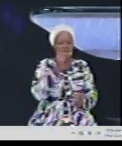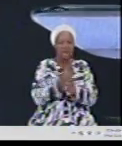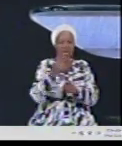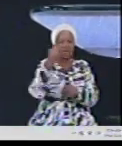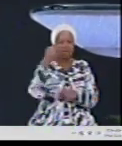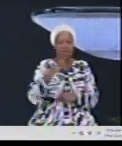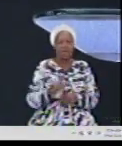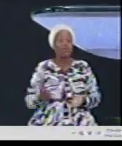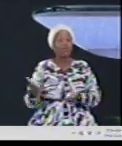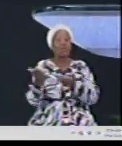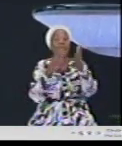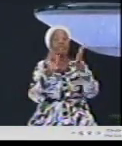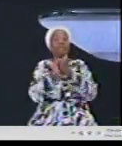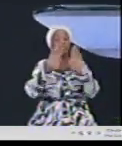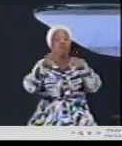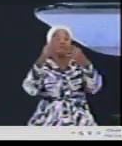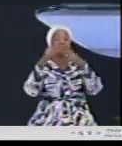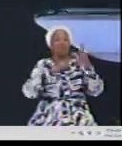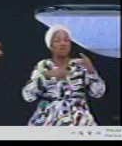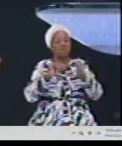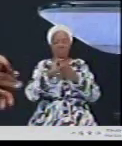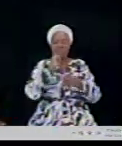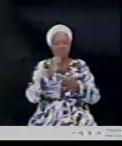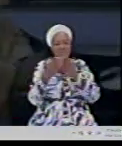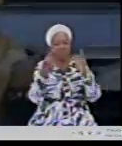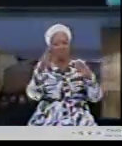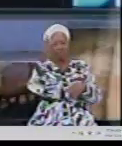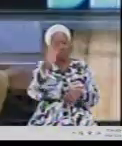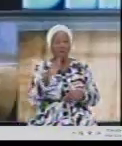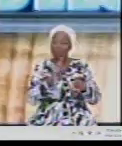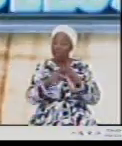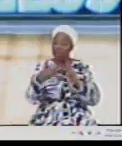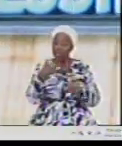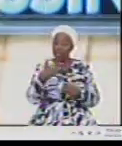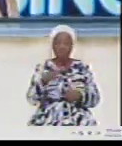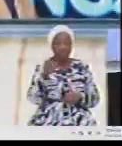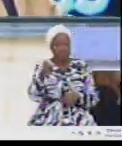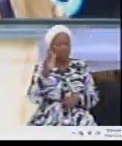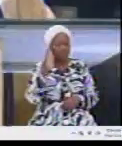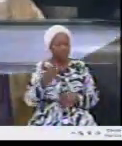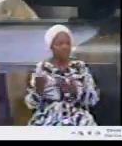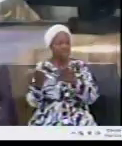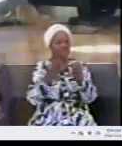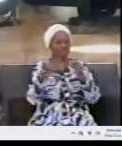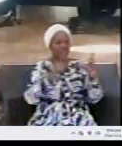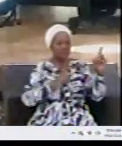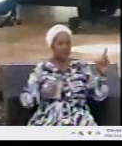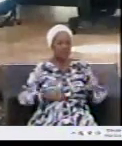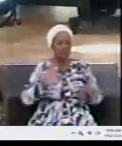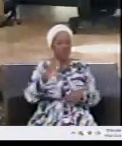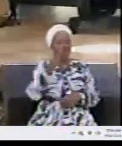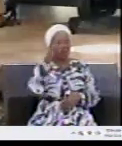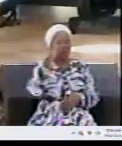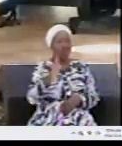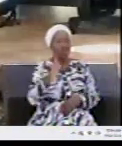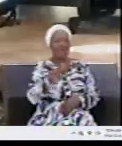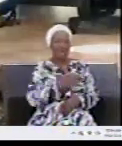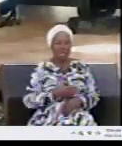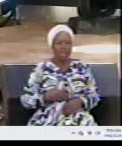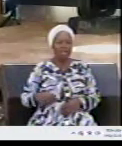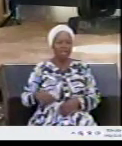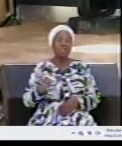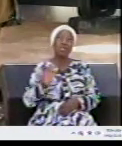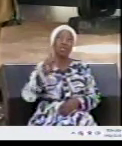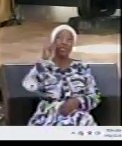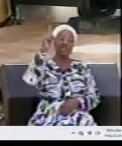of service you render. That's not serving God. But it says, you shall serve the Lord your God, and he